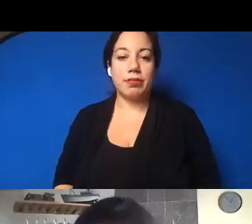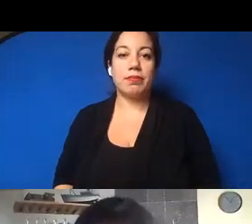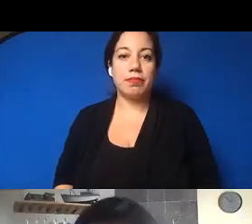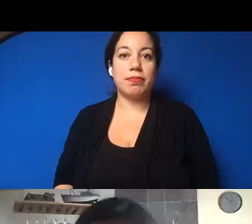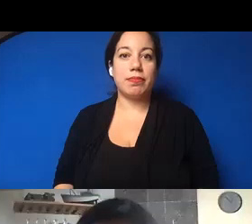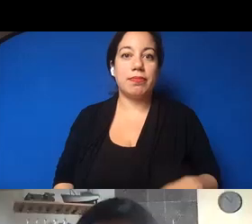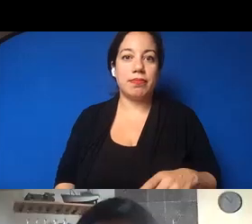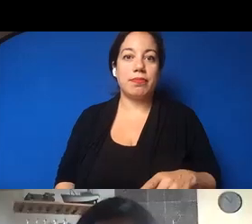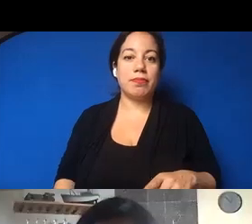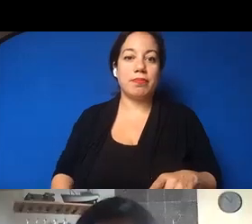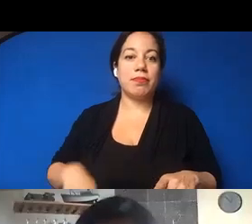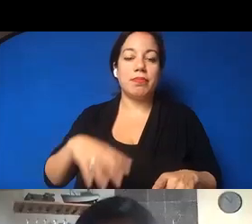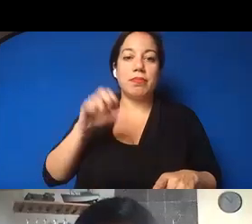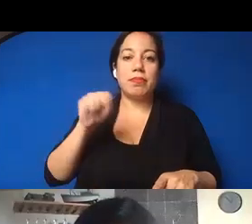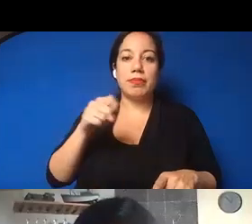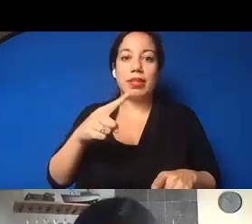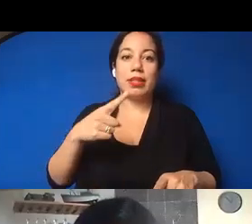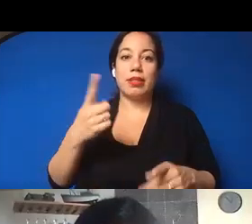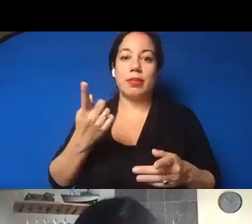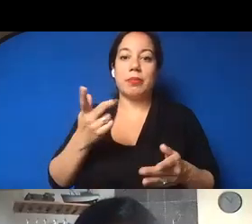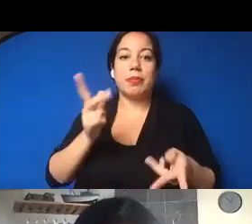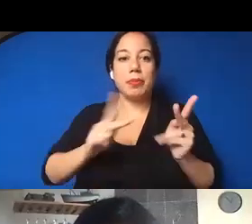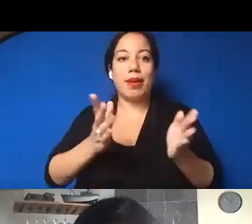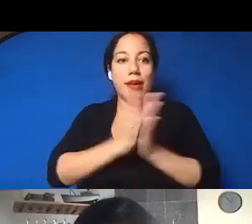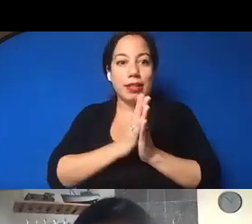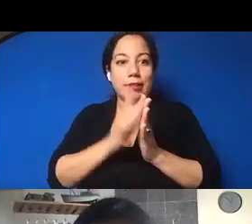So there has been a call for solidarity among people.